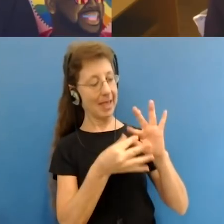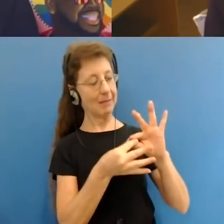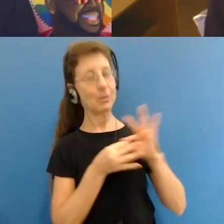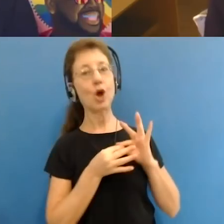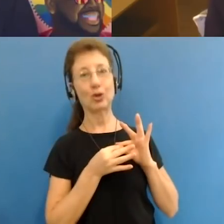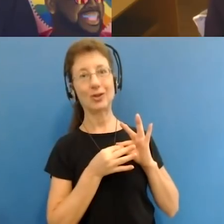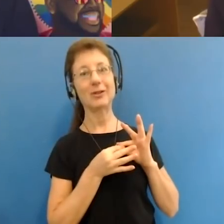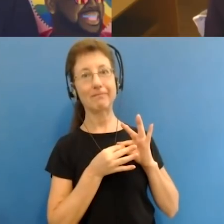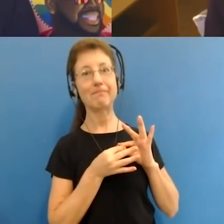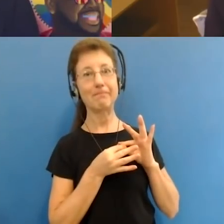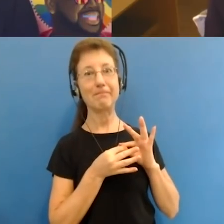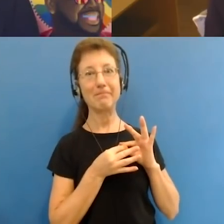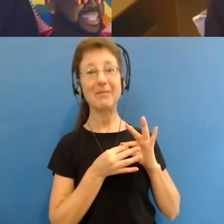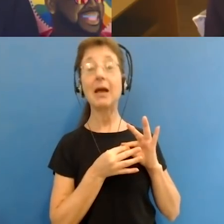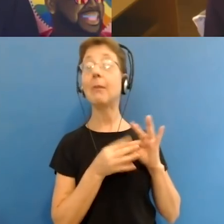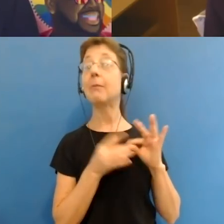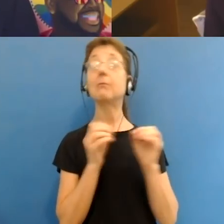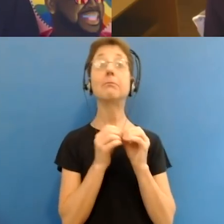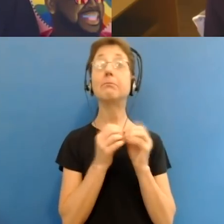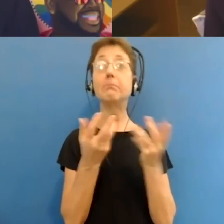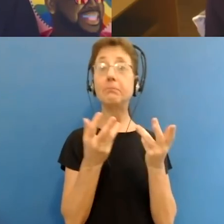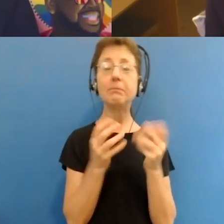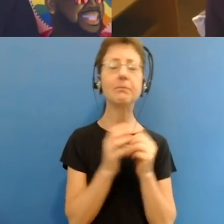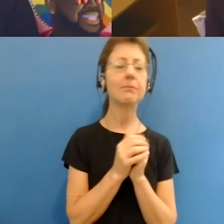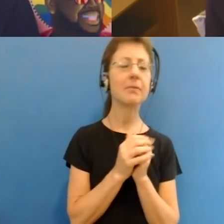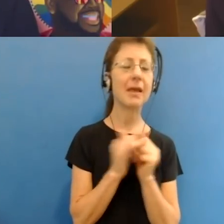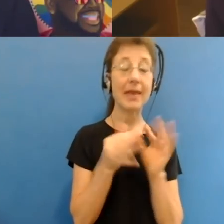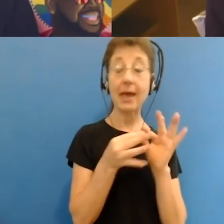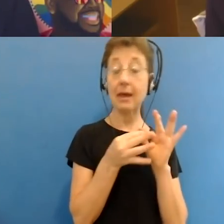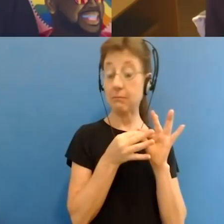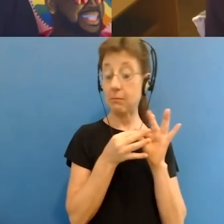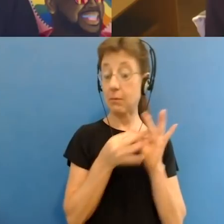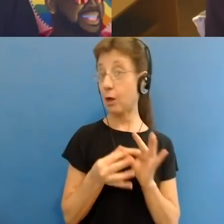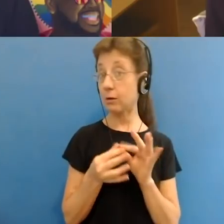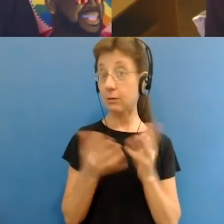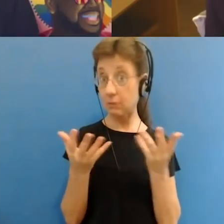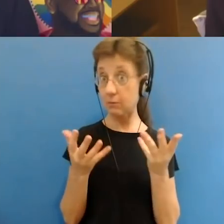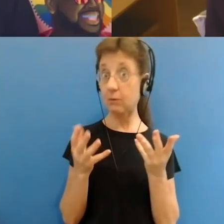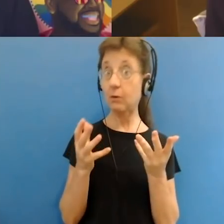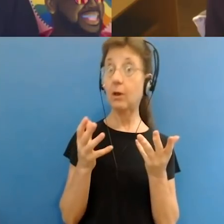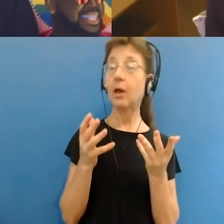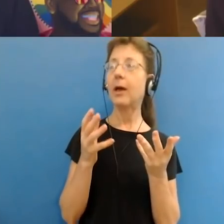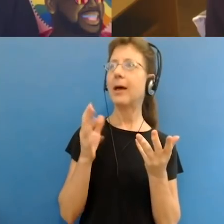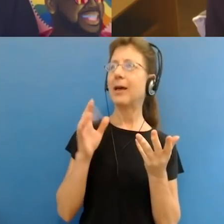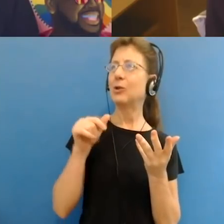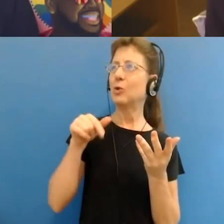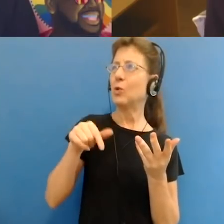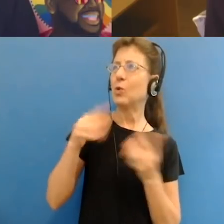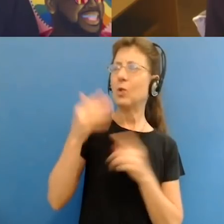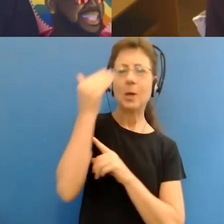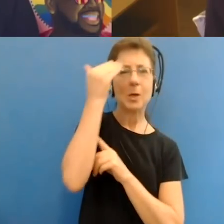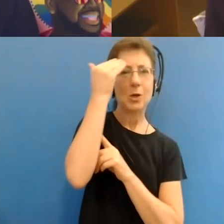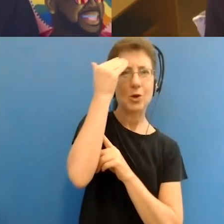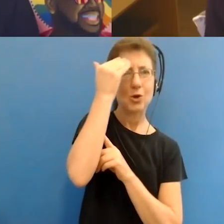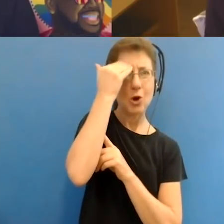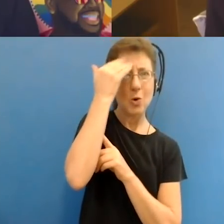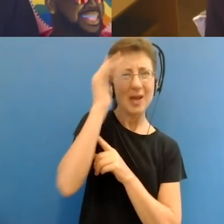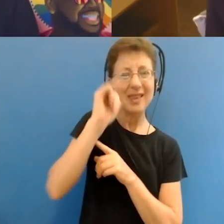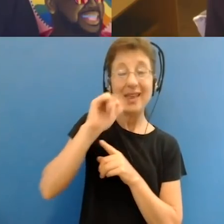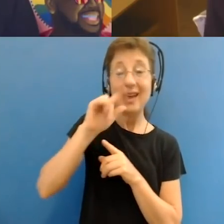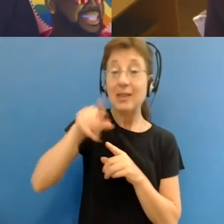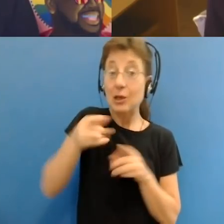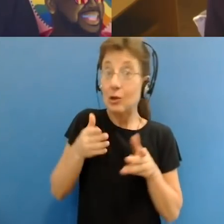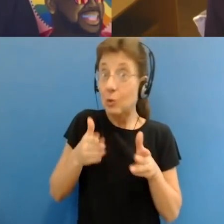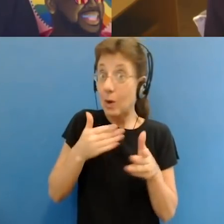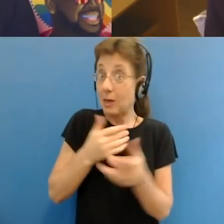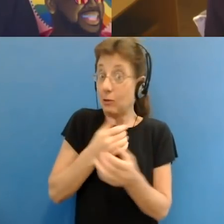to this knowing that the only way to love is to actually that practice that dying